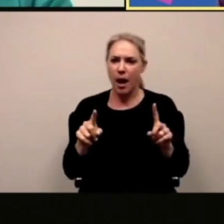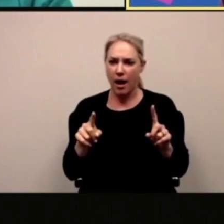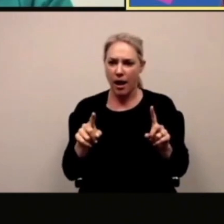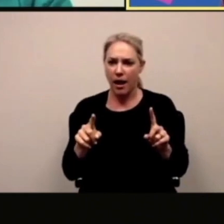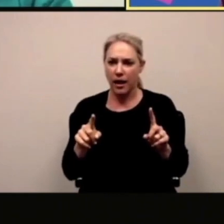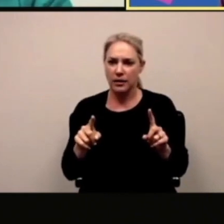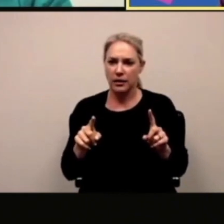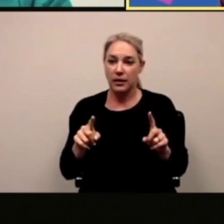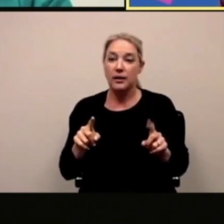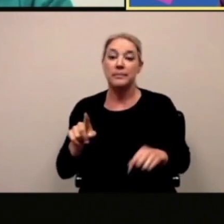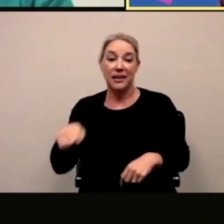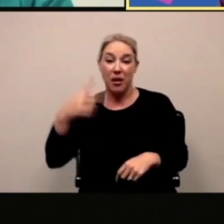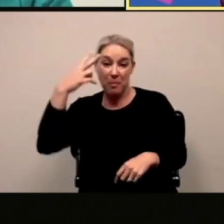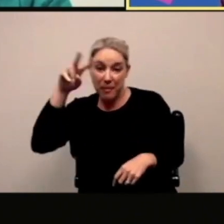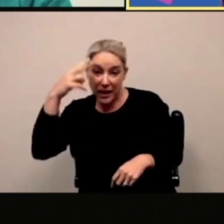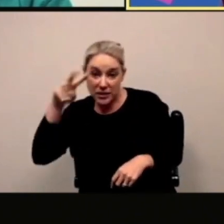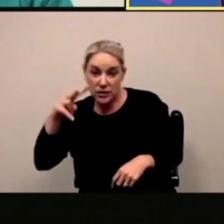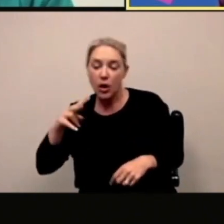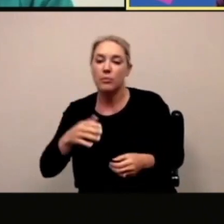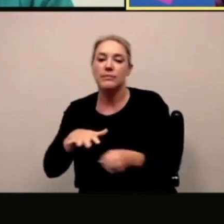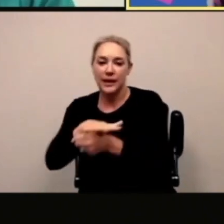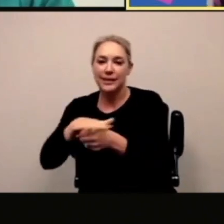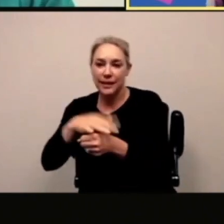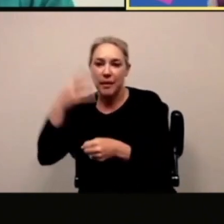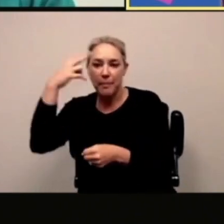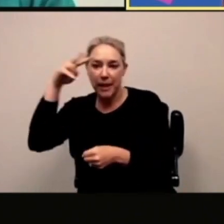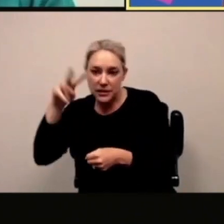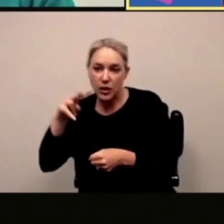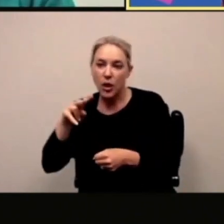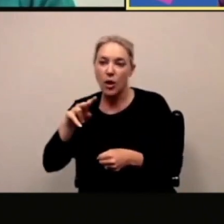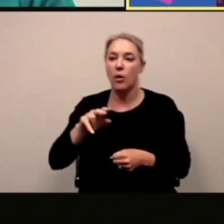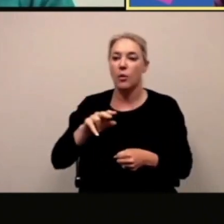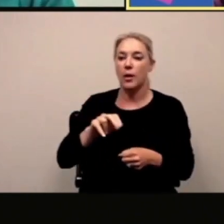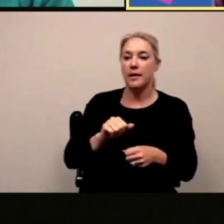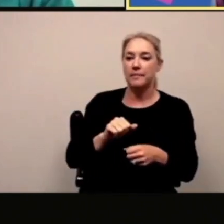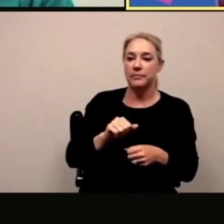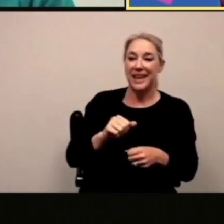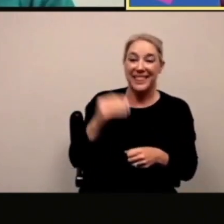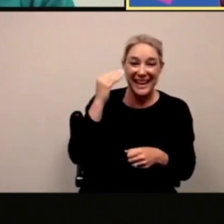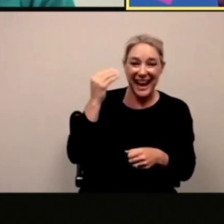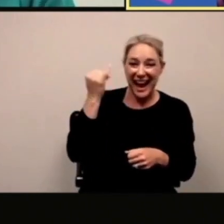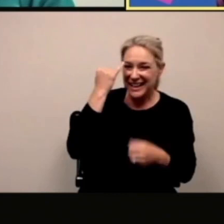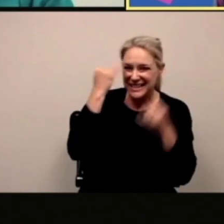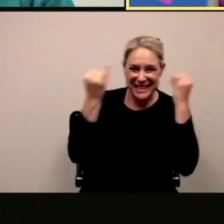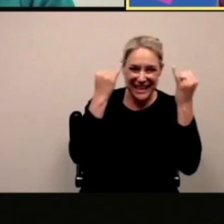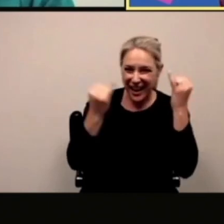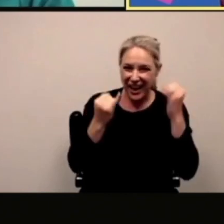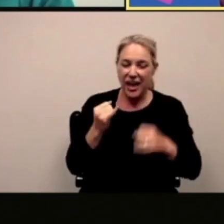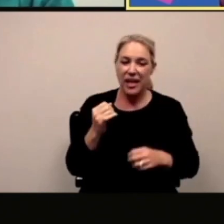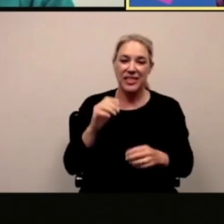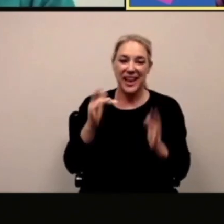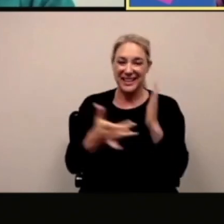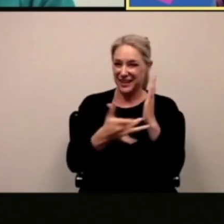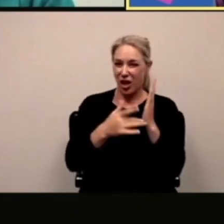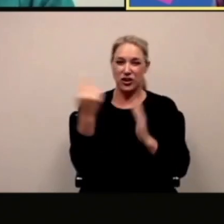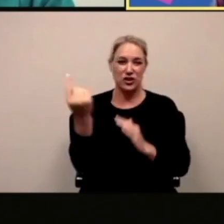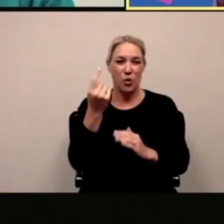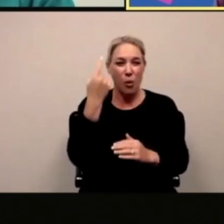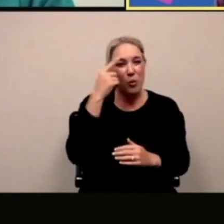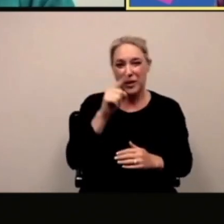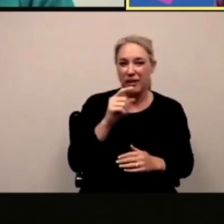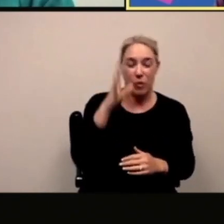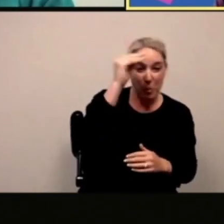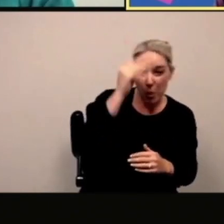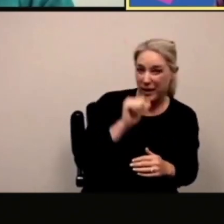or Latin America, we have most the idea that technology is for boys and not for girls.